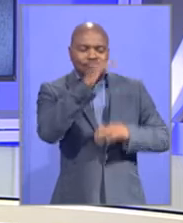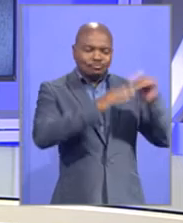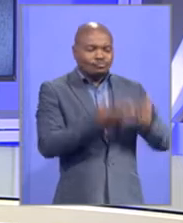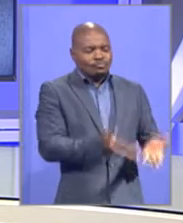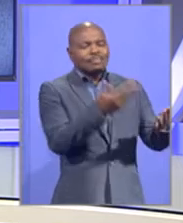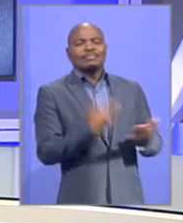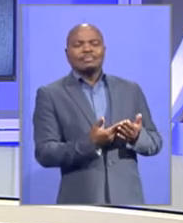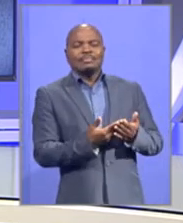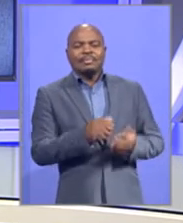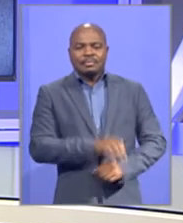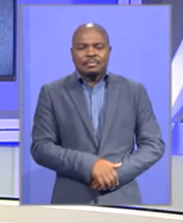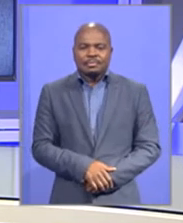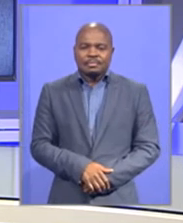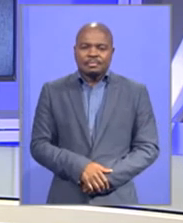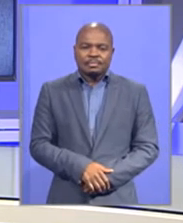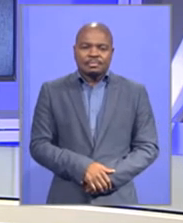ya selegae.